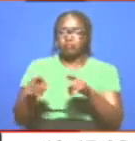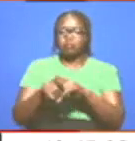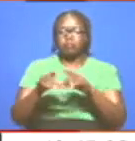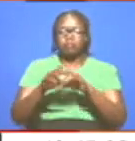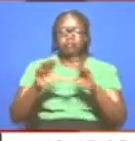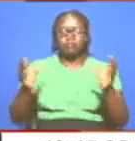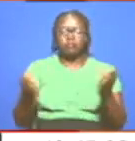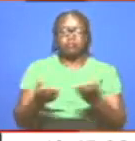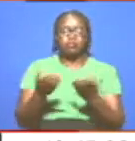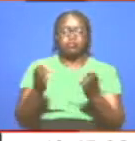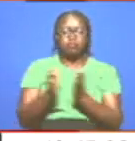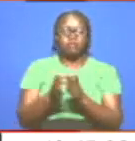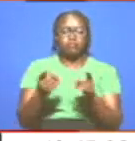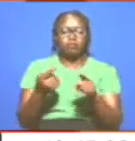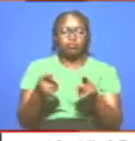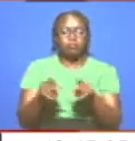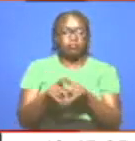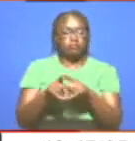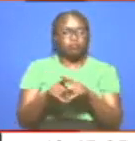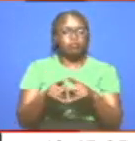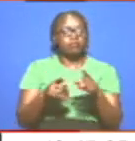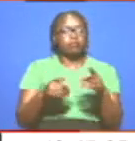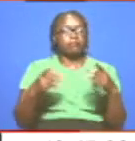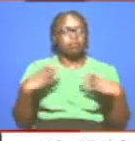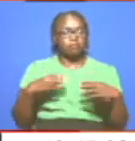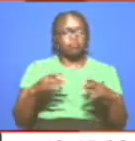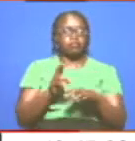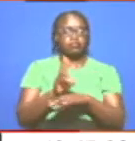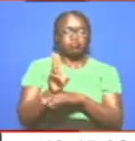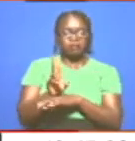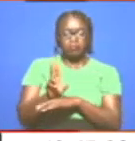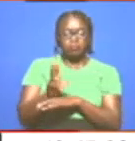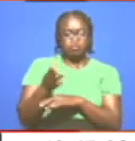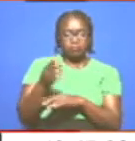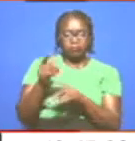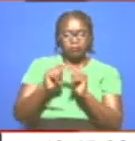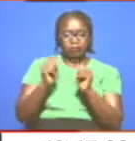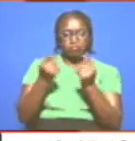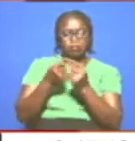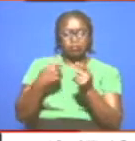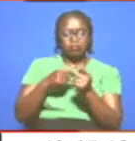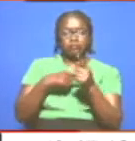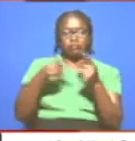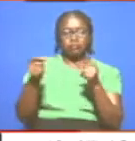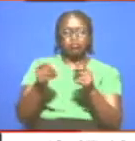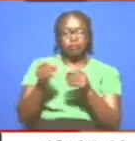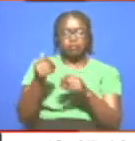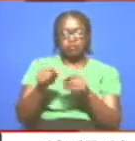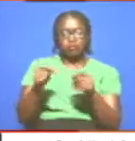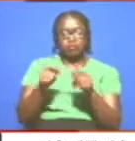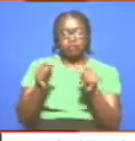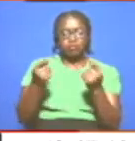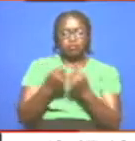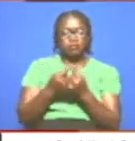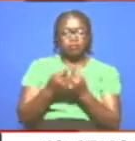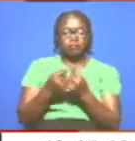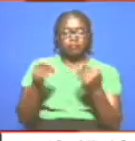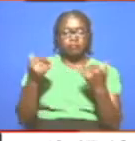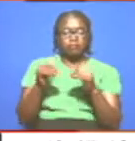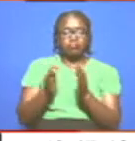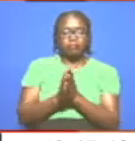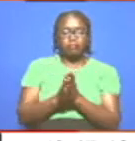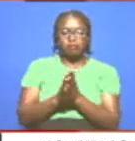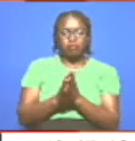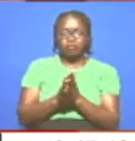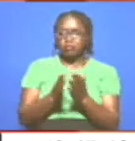batsman, yeah, they are used with each other, and when our team goes or any team comes here to play with the national team, we don't see a